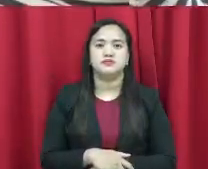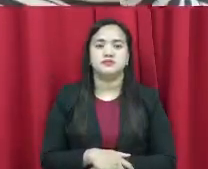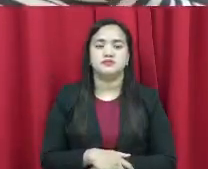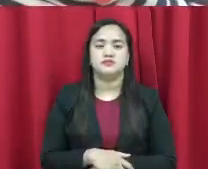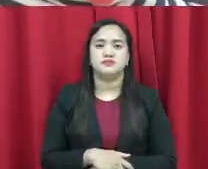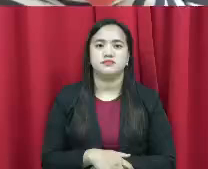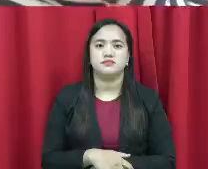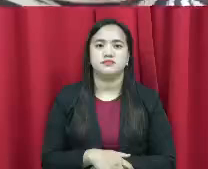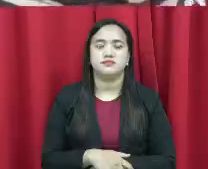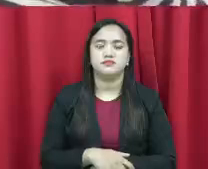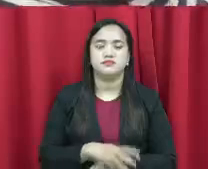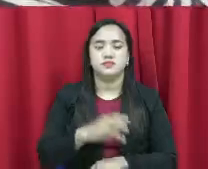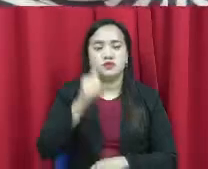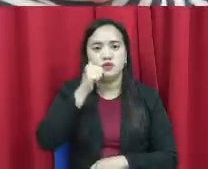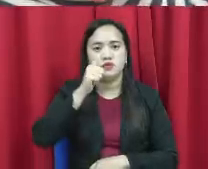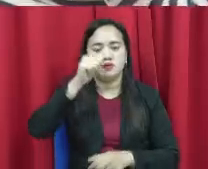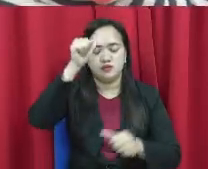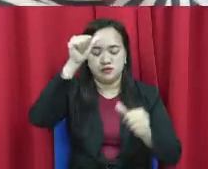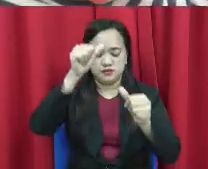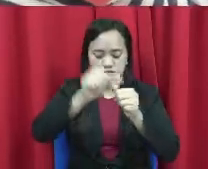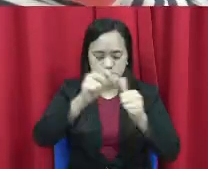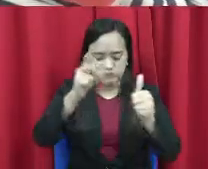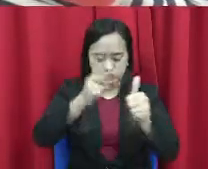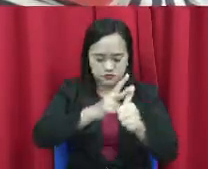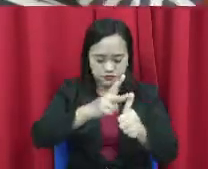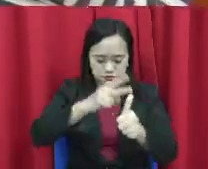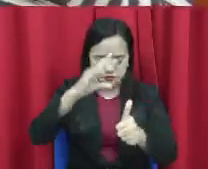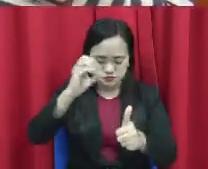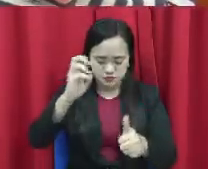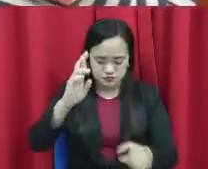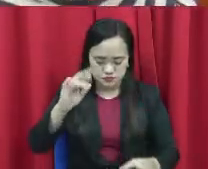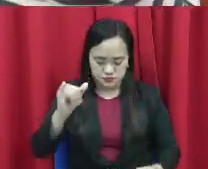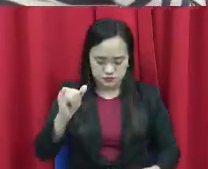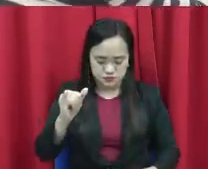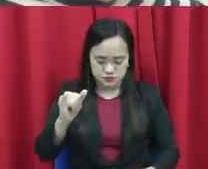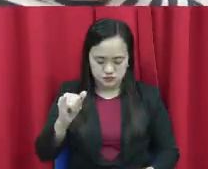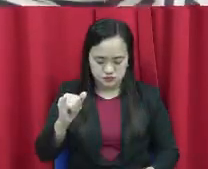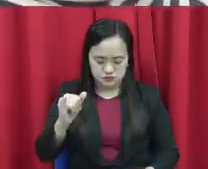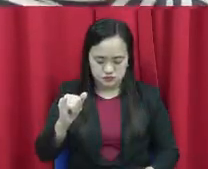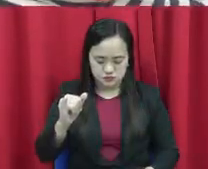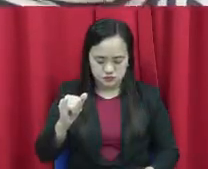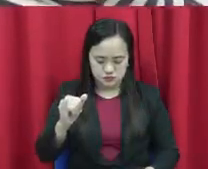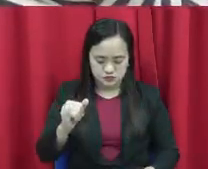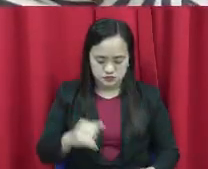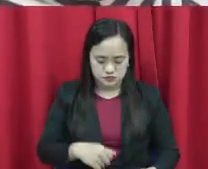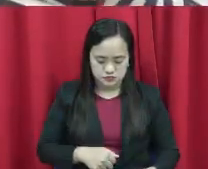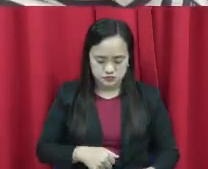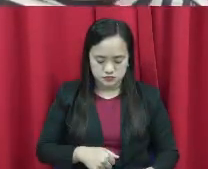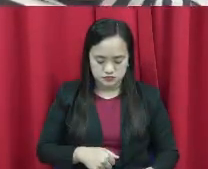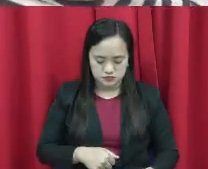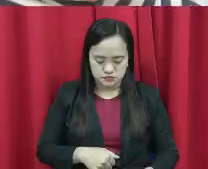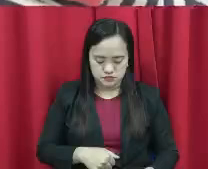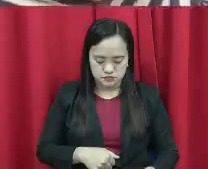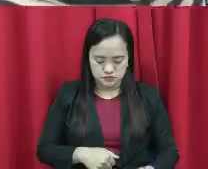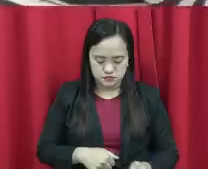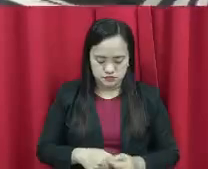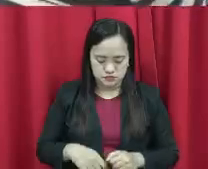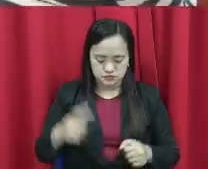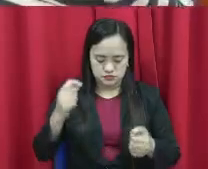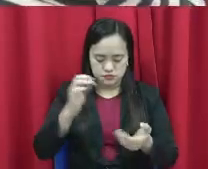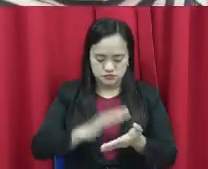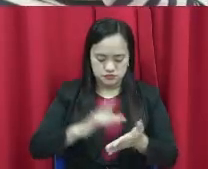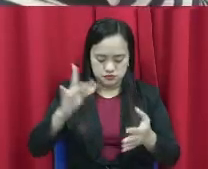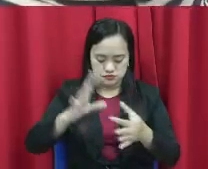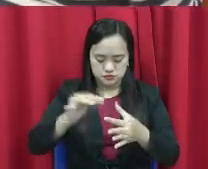sasabihin na We will remember sa 2 Corinthians 3:8 that what we all with open face beholding as in a glass the glory of the lord are